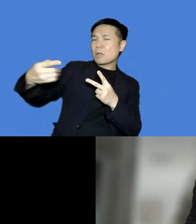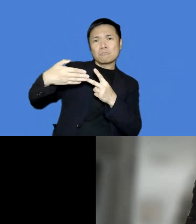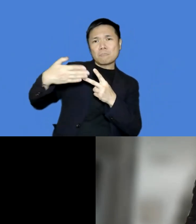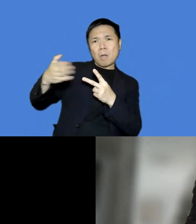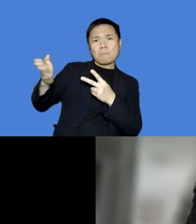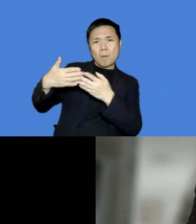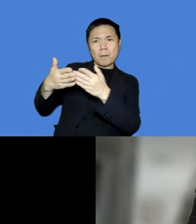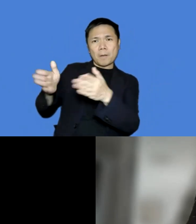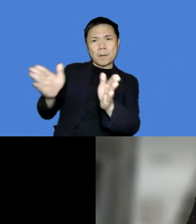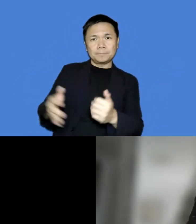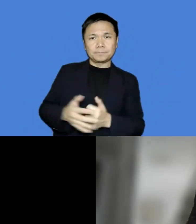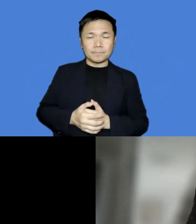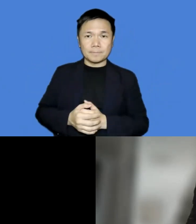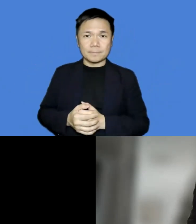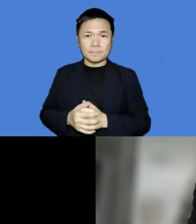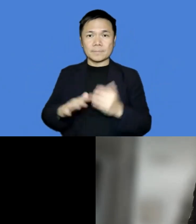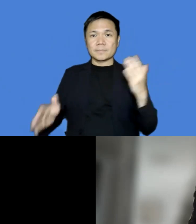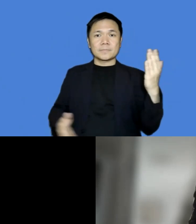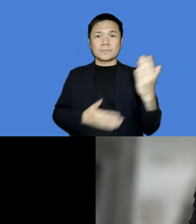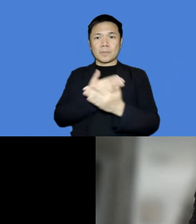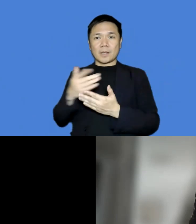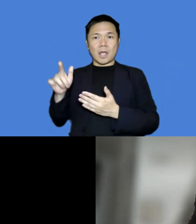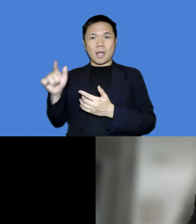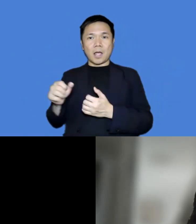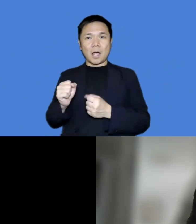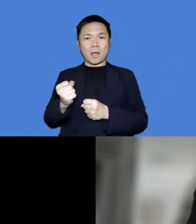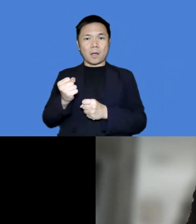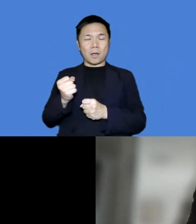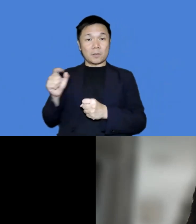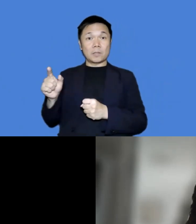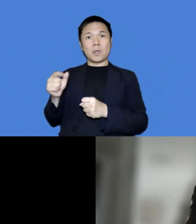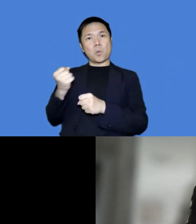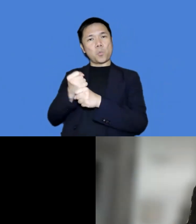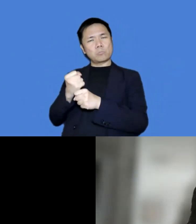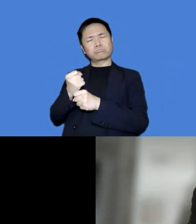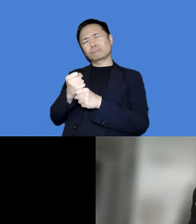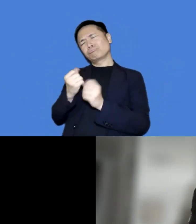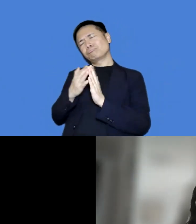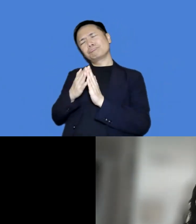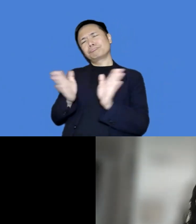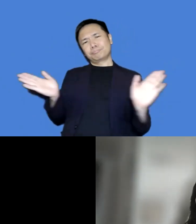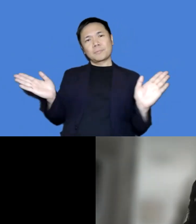at the Global Disability Summit.